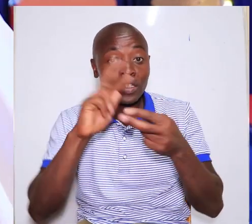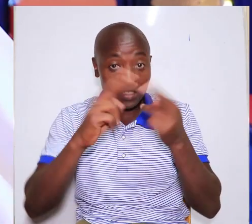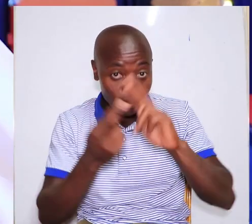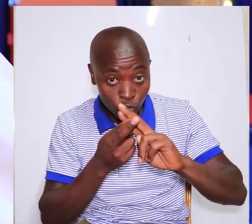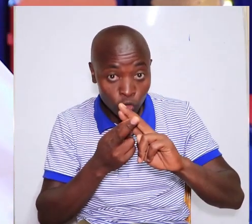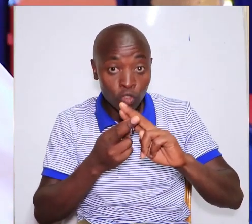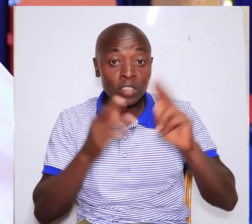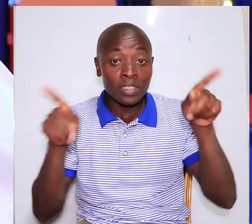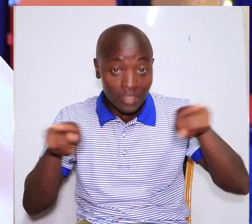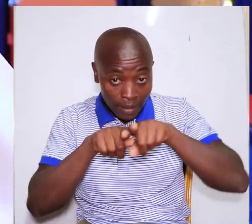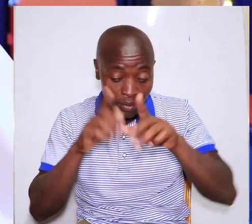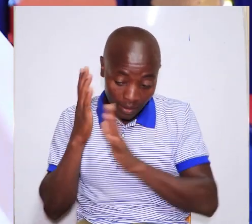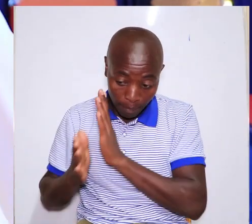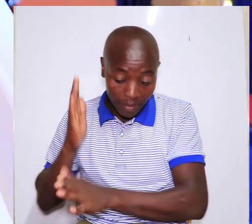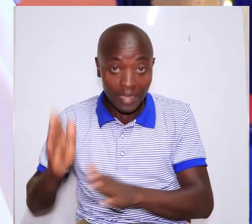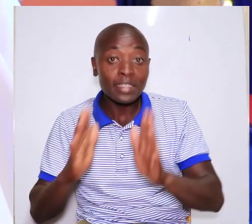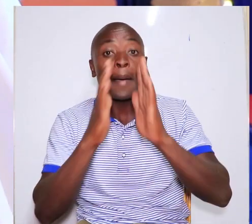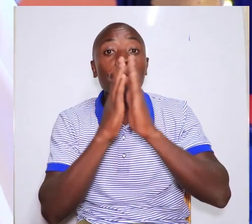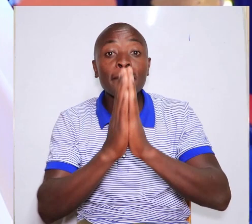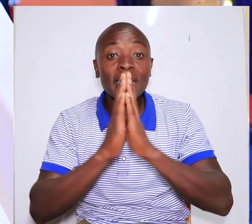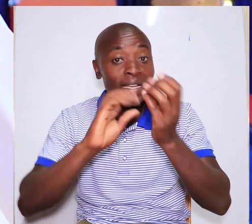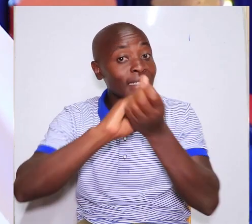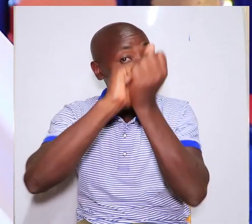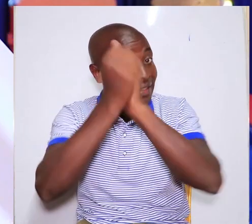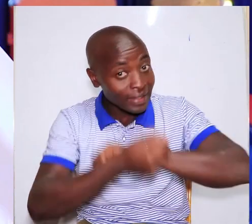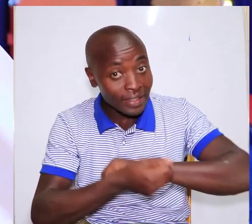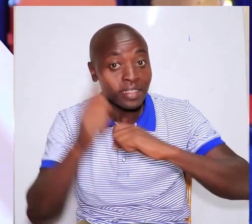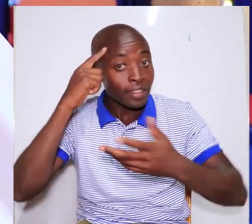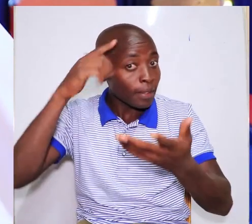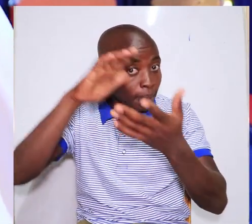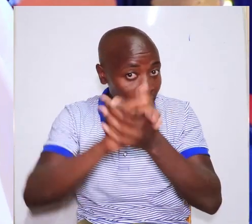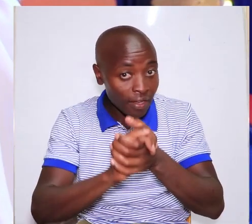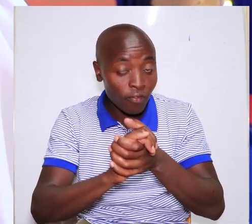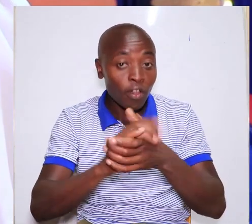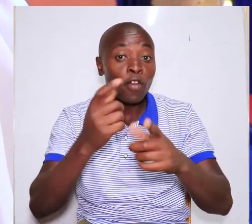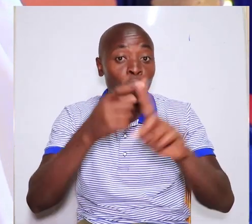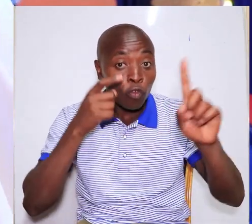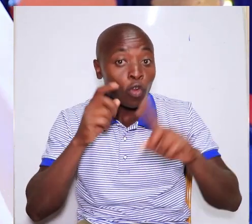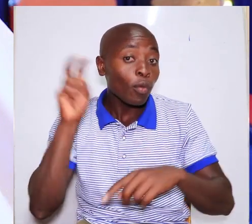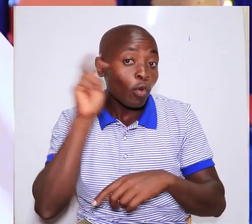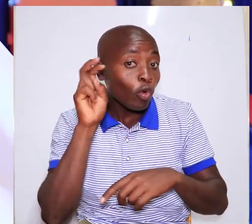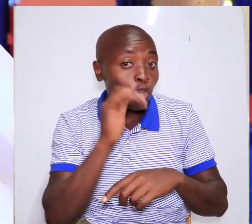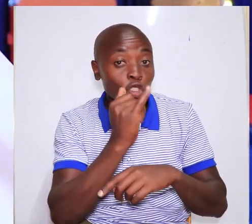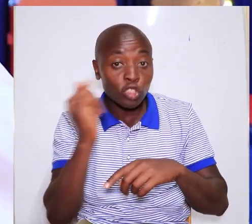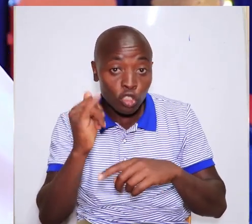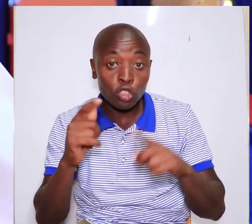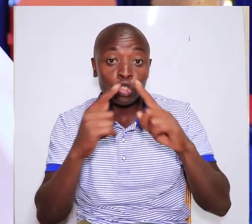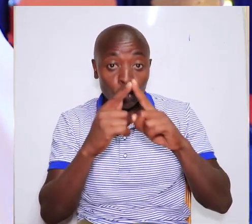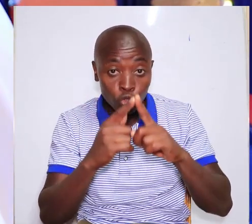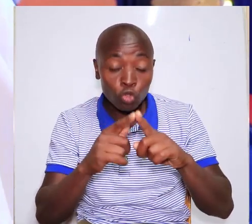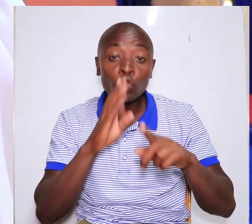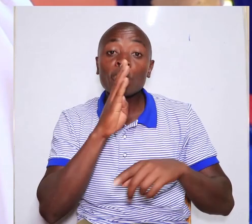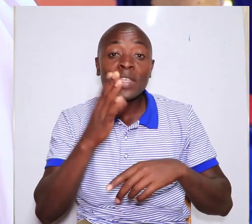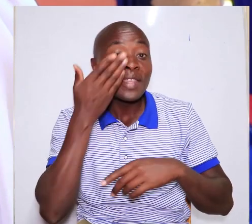these plans. Intercession turns believers from passive spectators to active